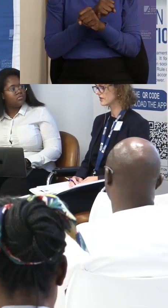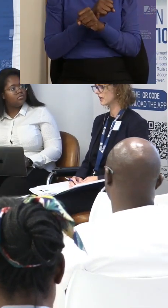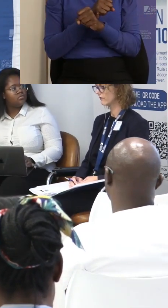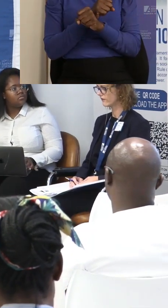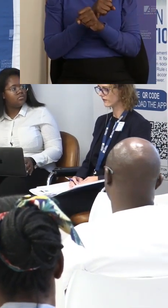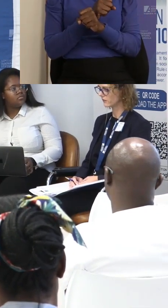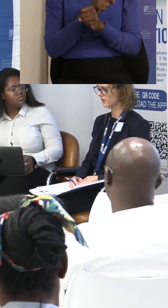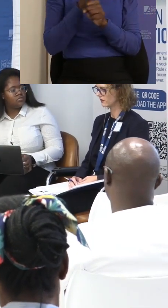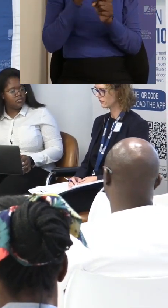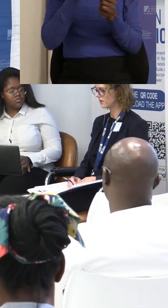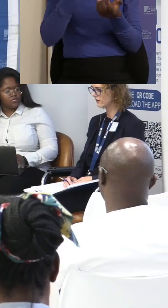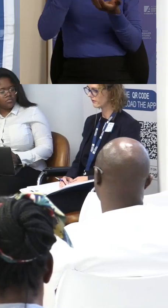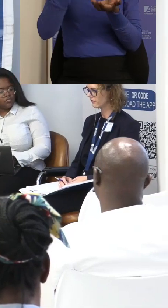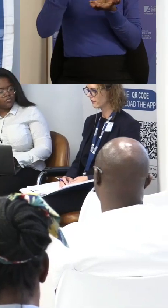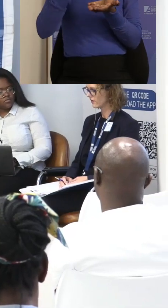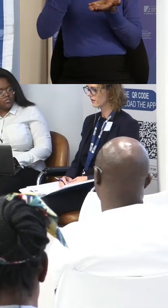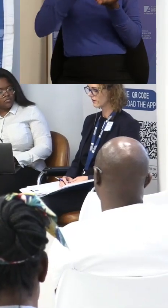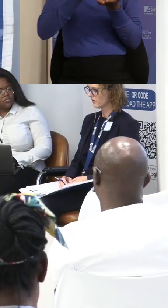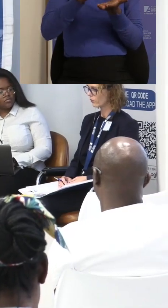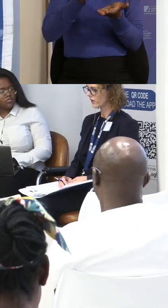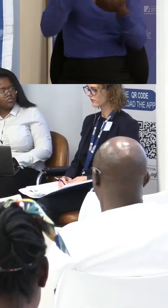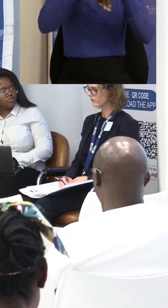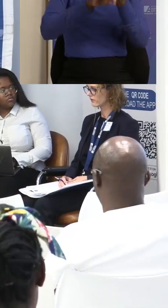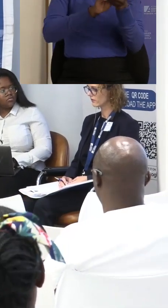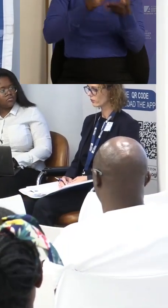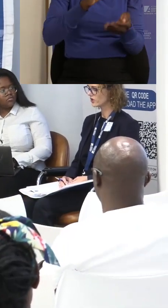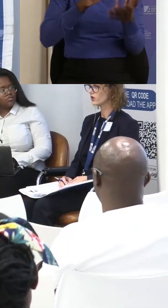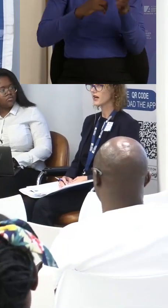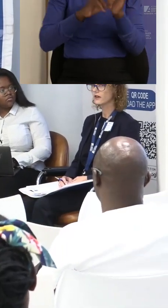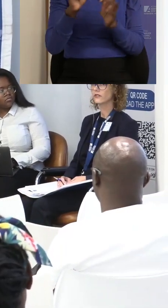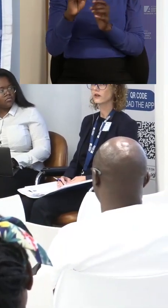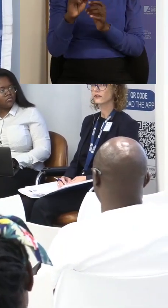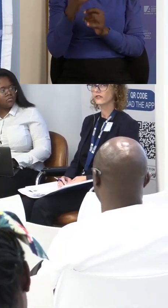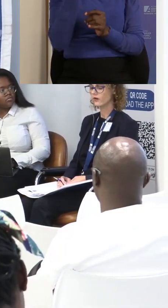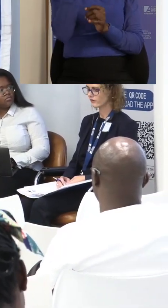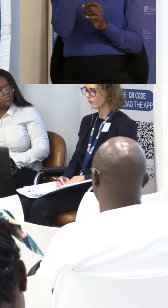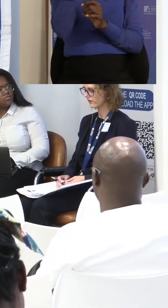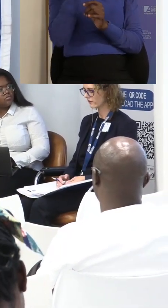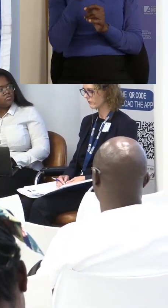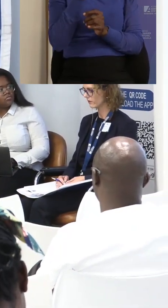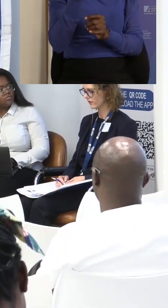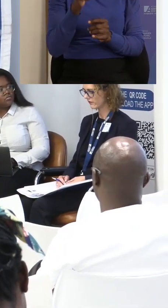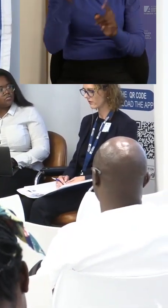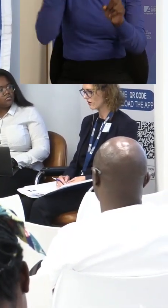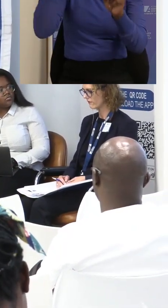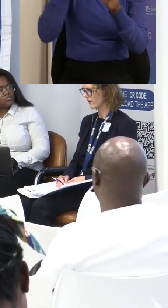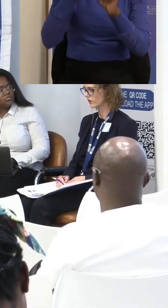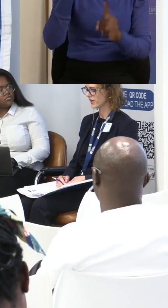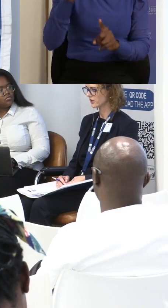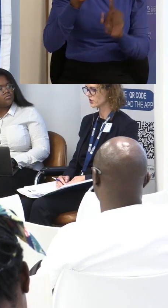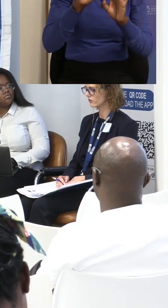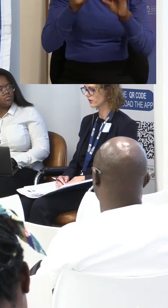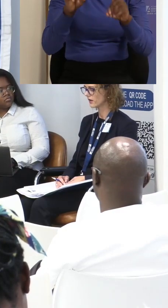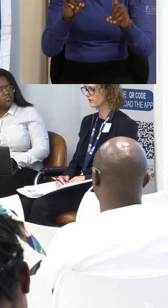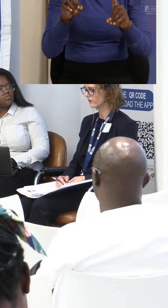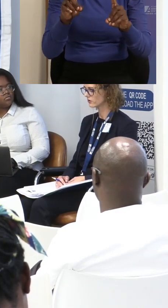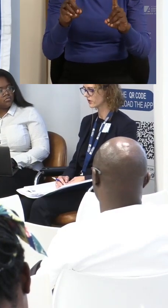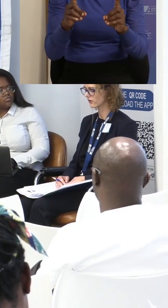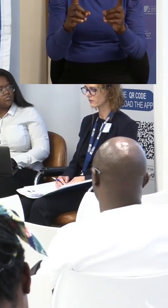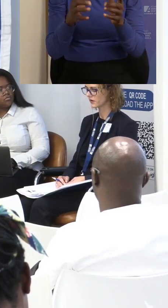Allocating investment means what we should ask ourselves, what is the purpose of education to